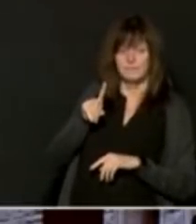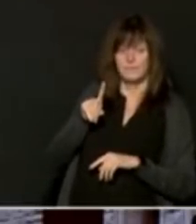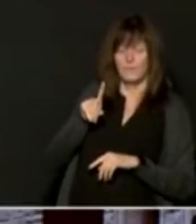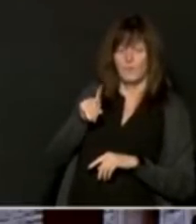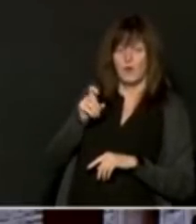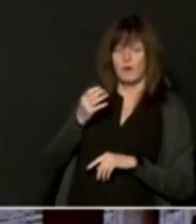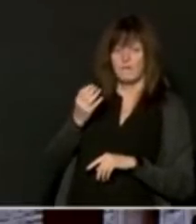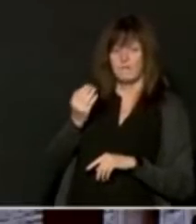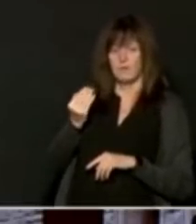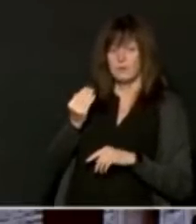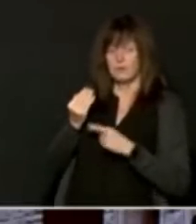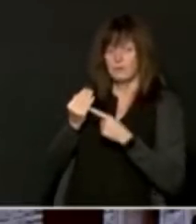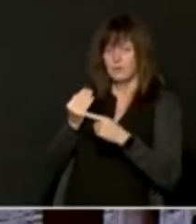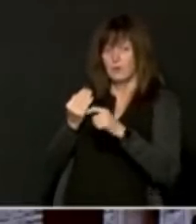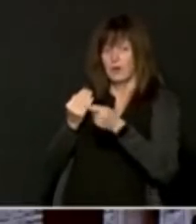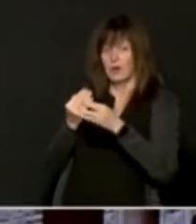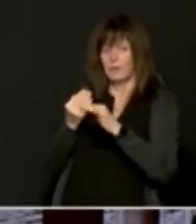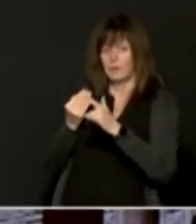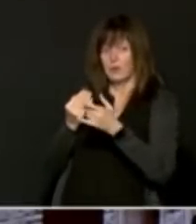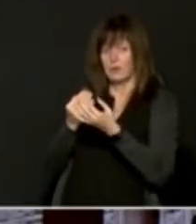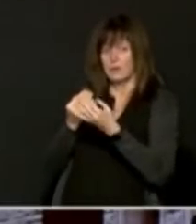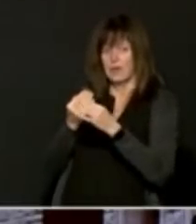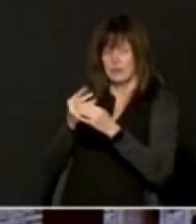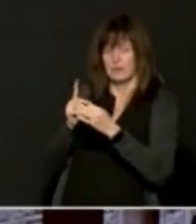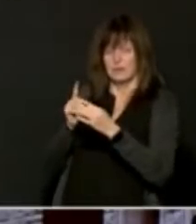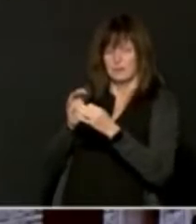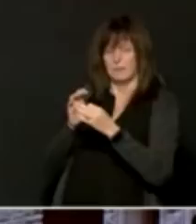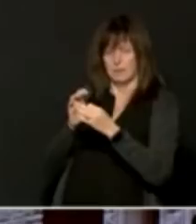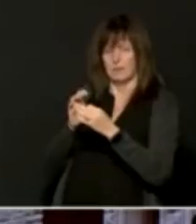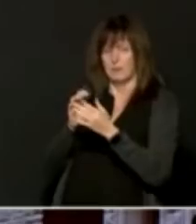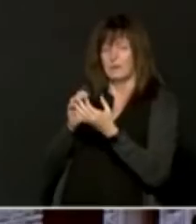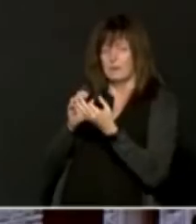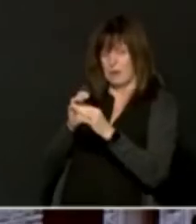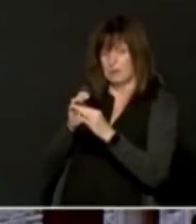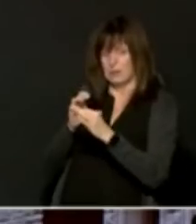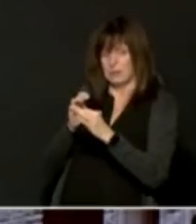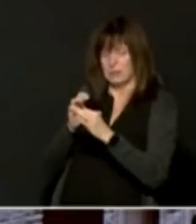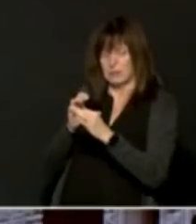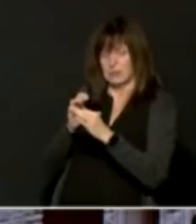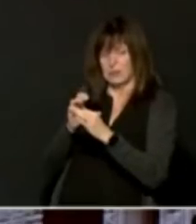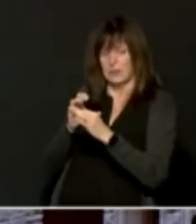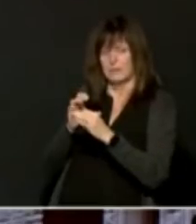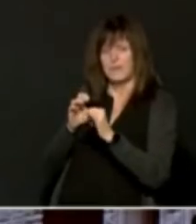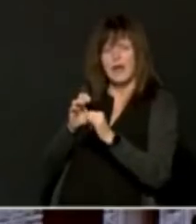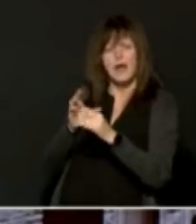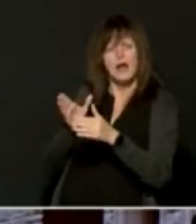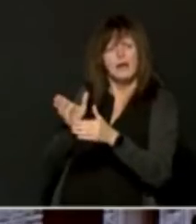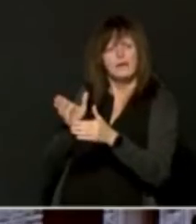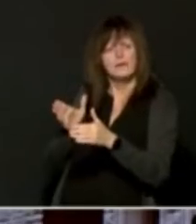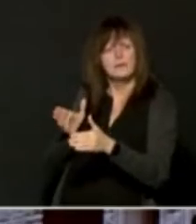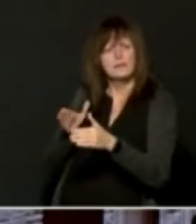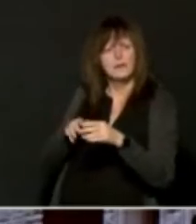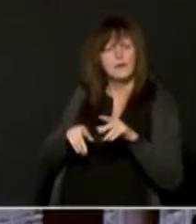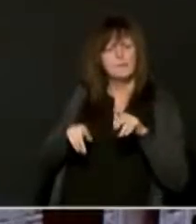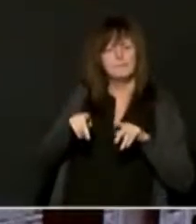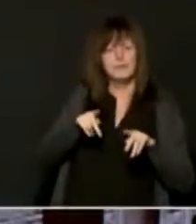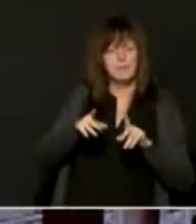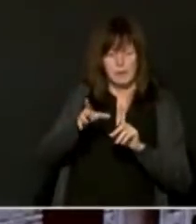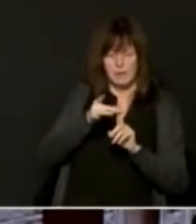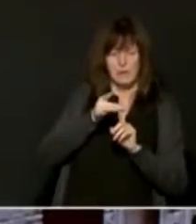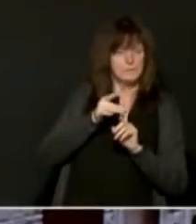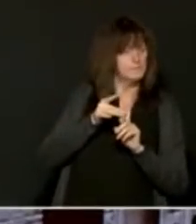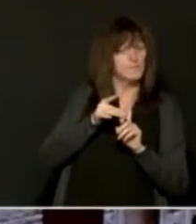70% of a vaccine effectiveness, which showed people were not positive within that period of time,